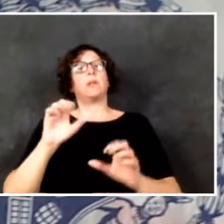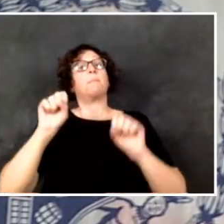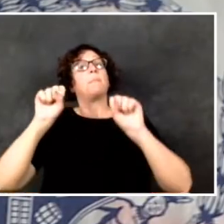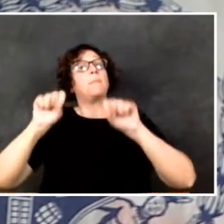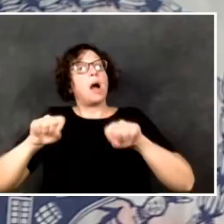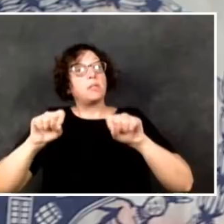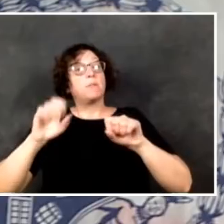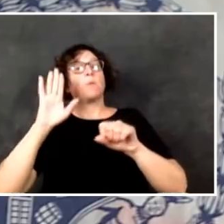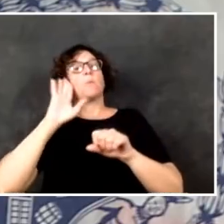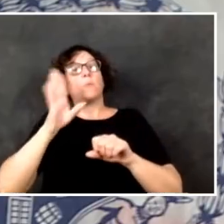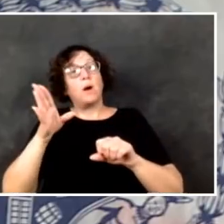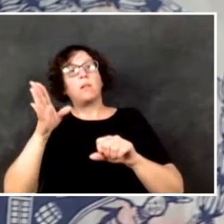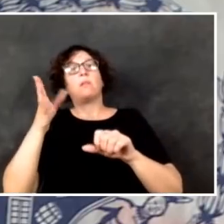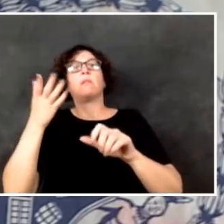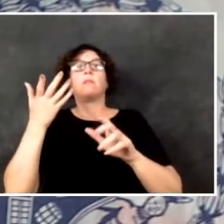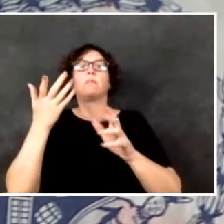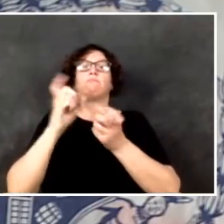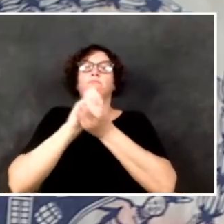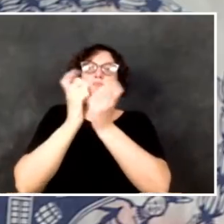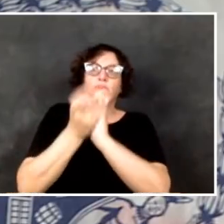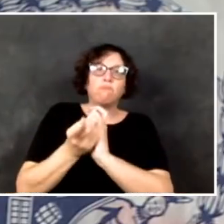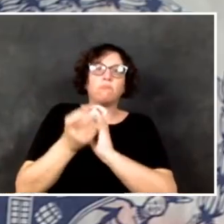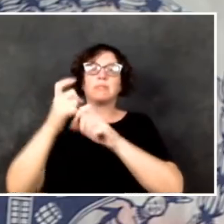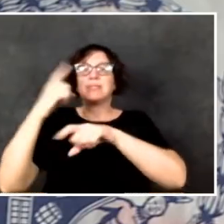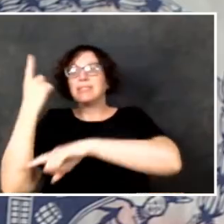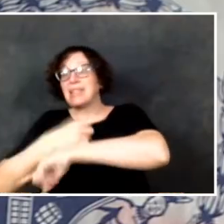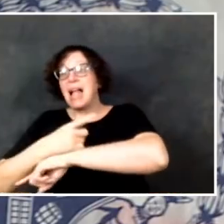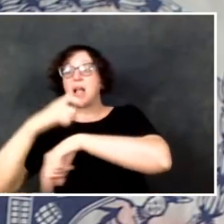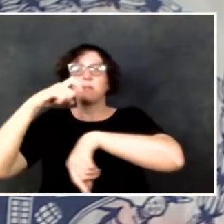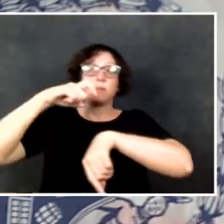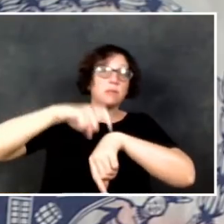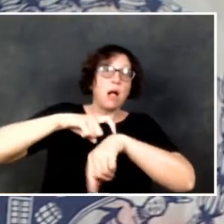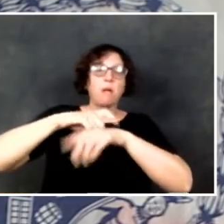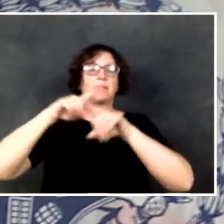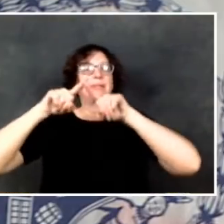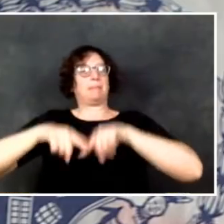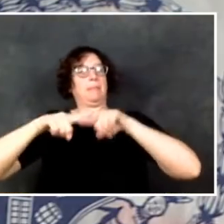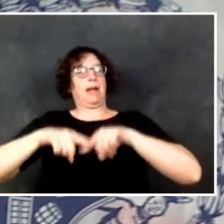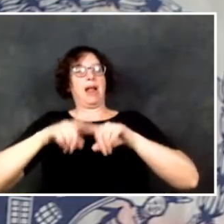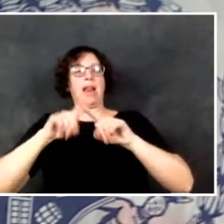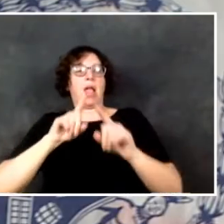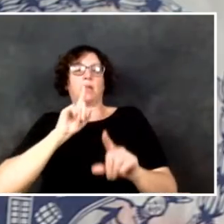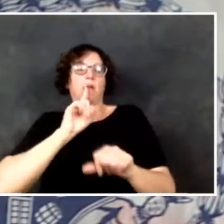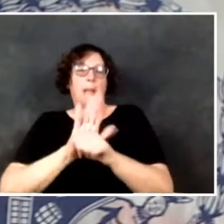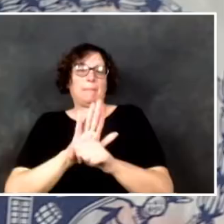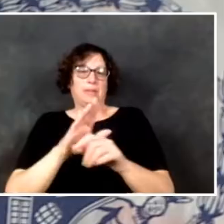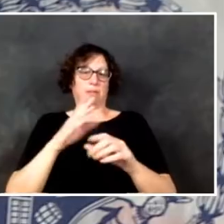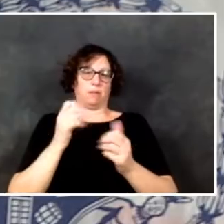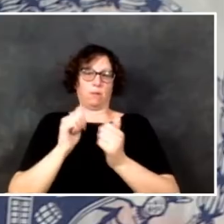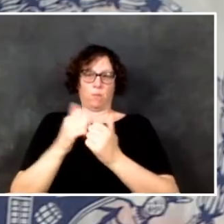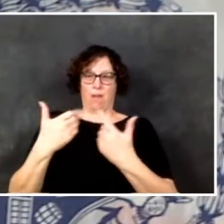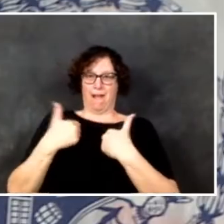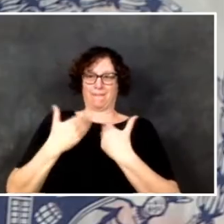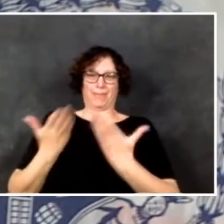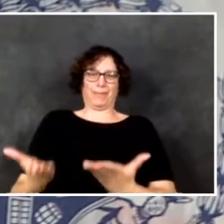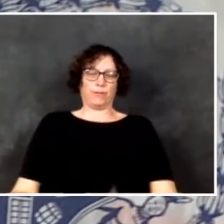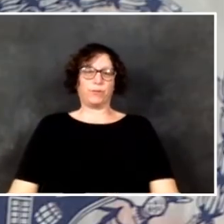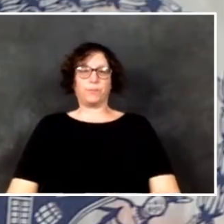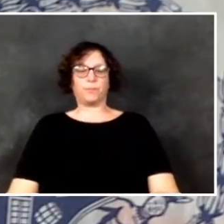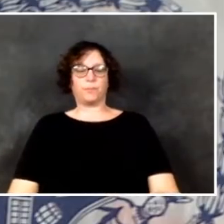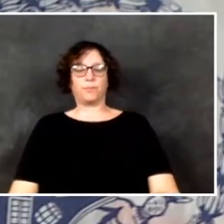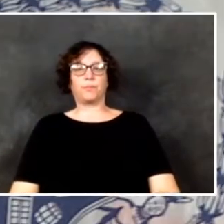plan on doing. Next, we have Alex from Chalkbeat. Hi, Mr. Mayor. Happy Easter. Happy